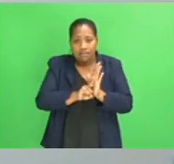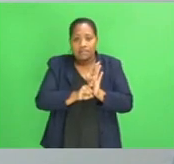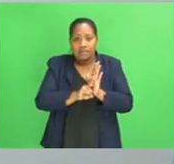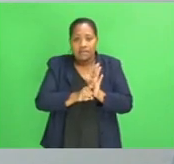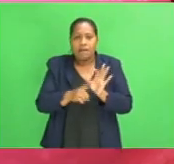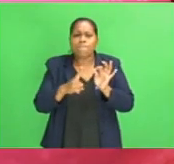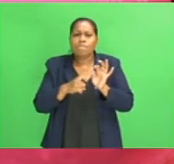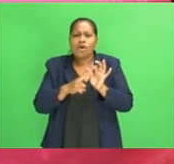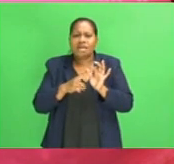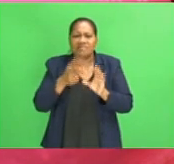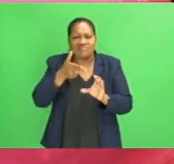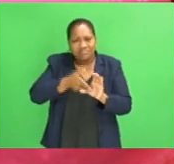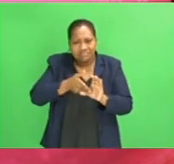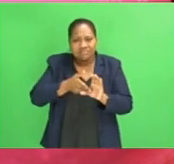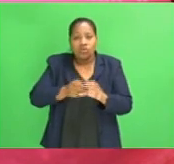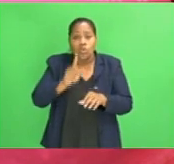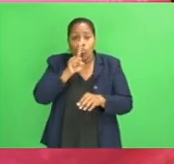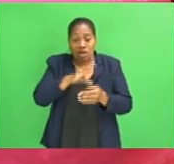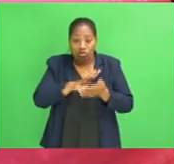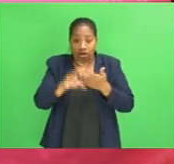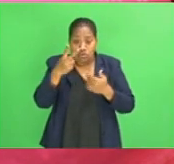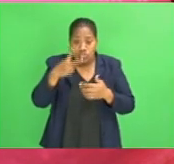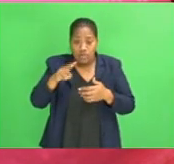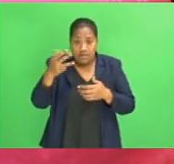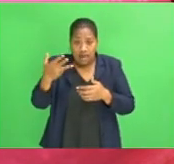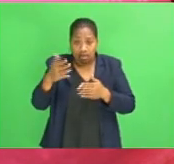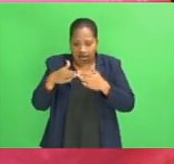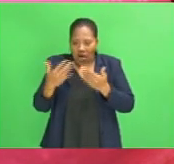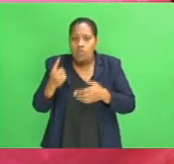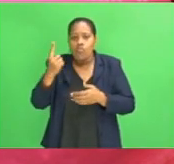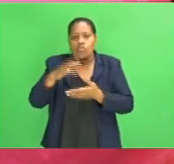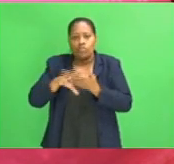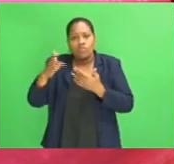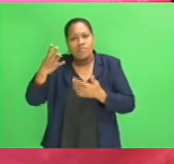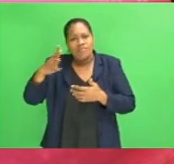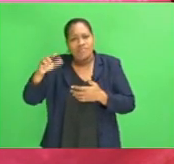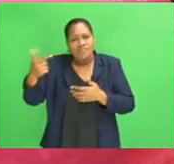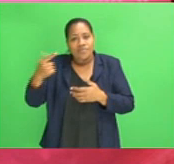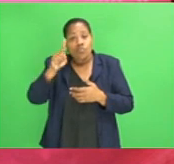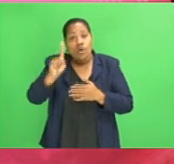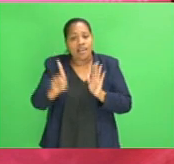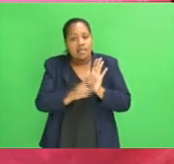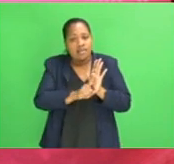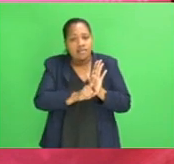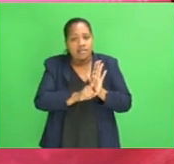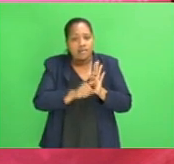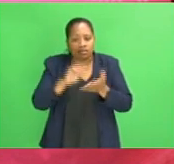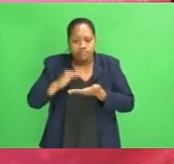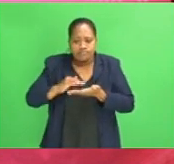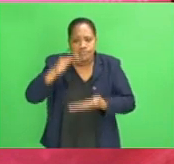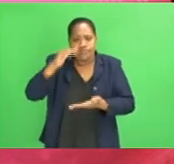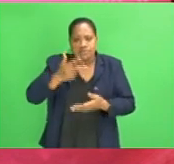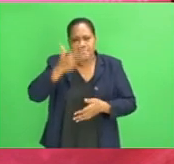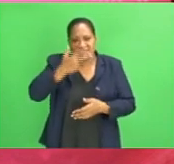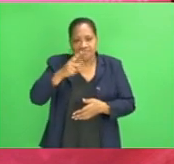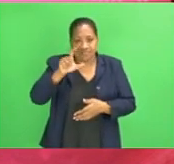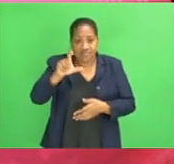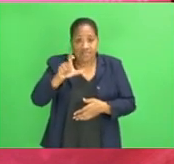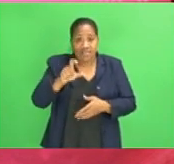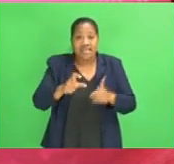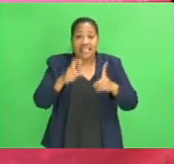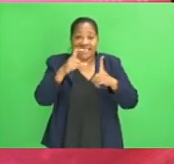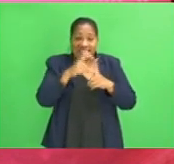Premix from $1.29 to $1.47 per litre, an increase of 18 cents. And diesel